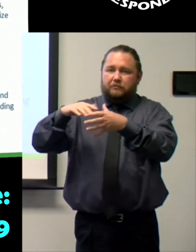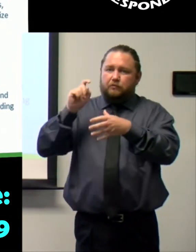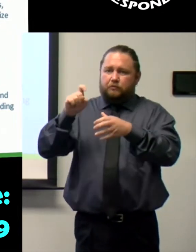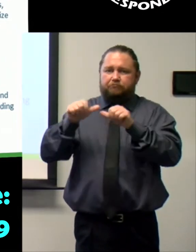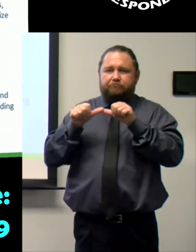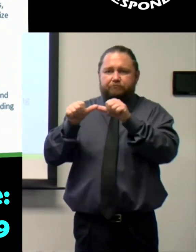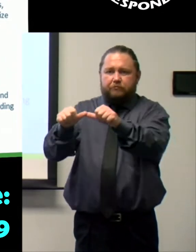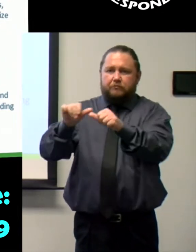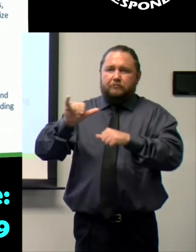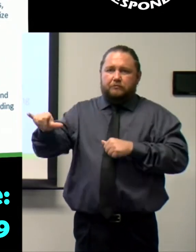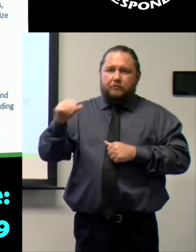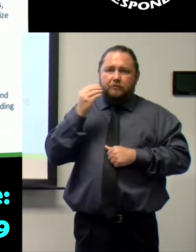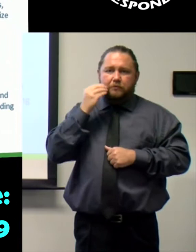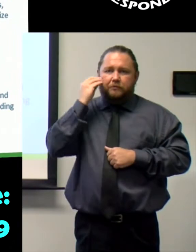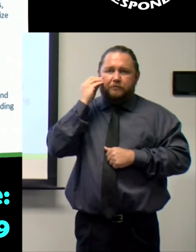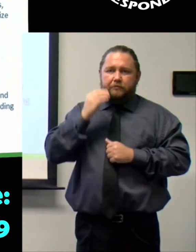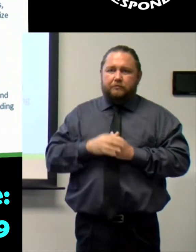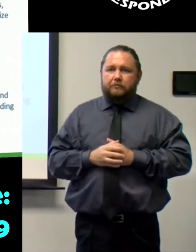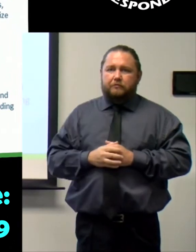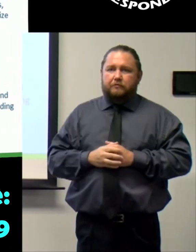at least 6 feet.